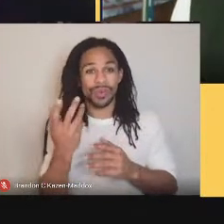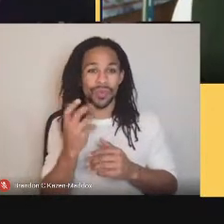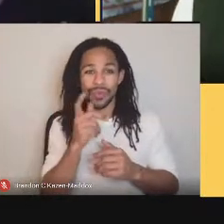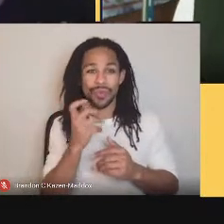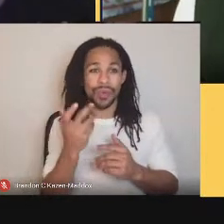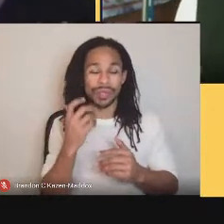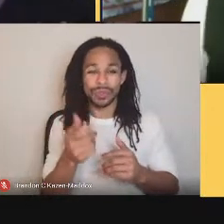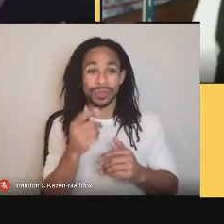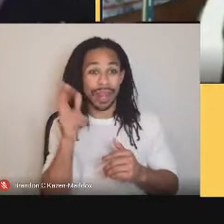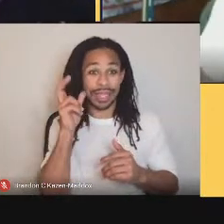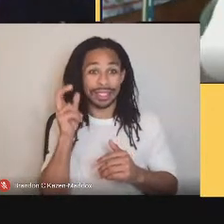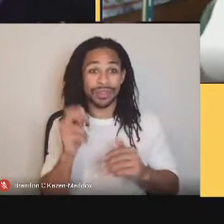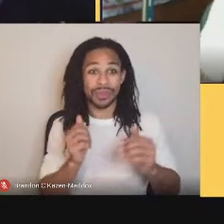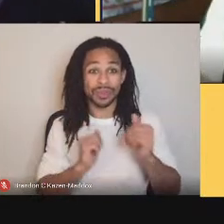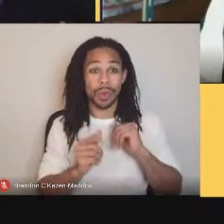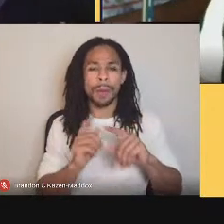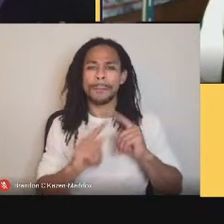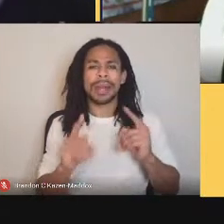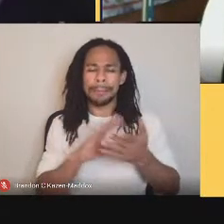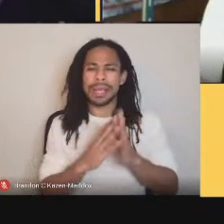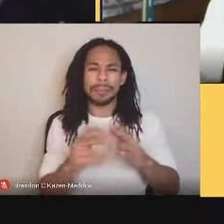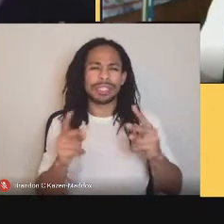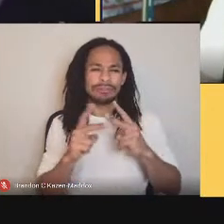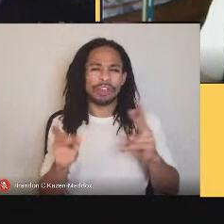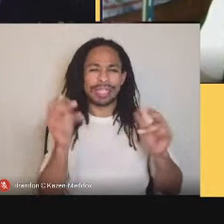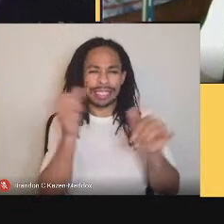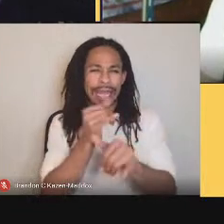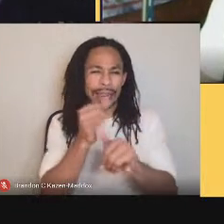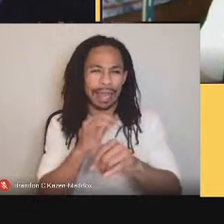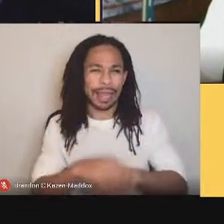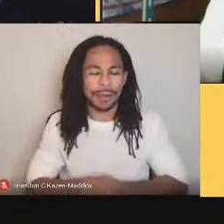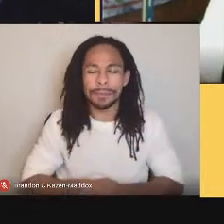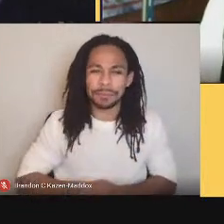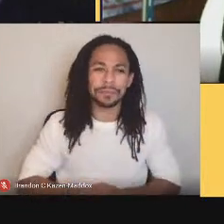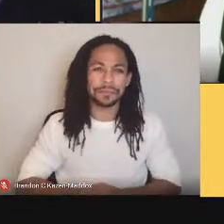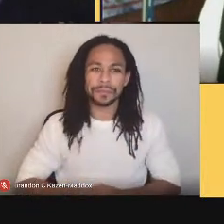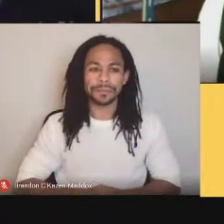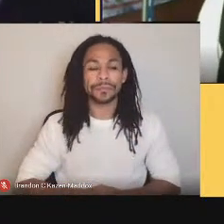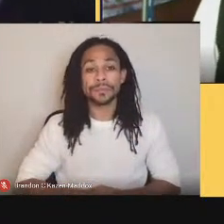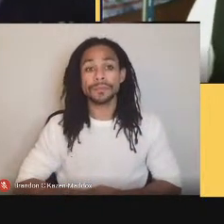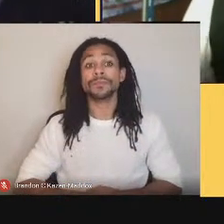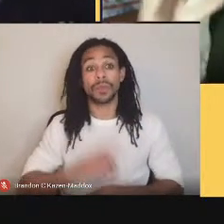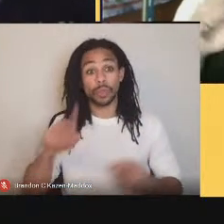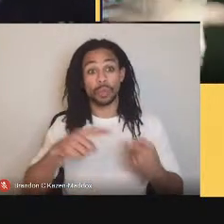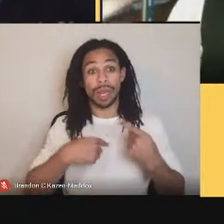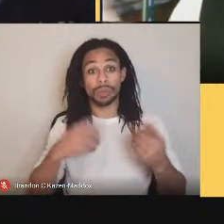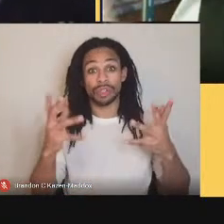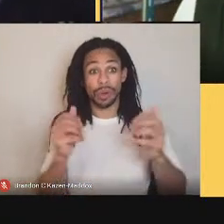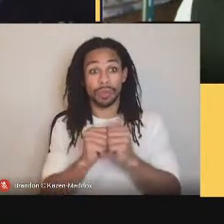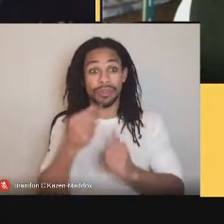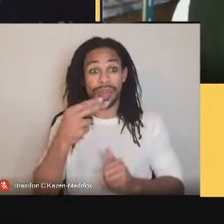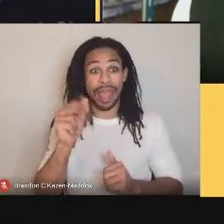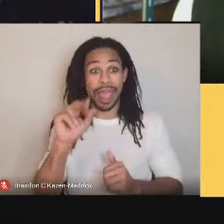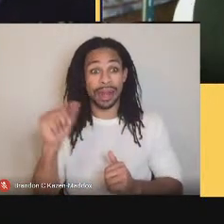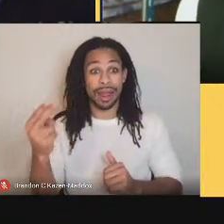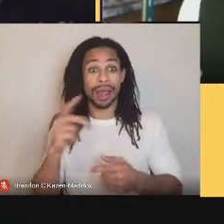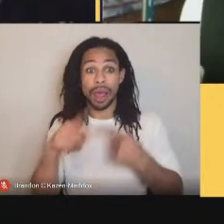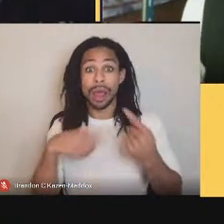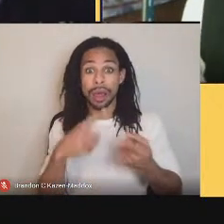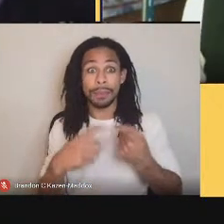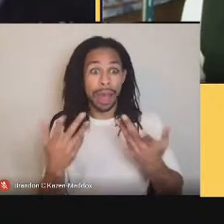just gets so silly. So I when I was talking to Hannah about us making these themes,